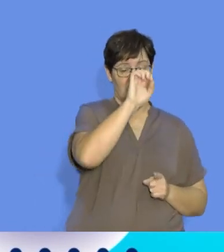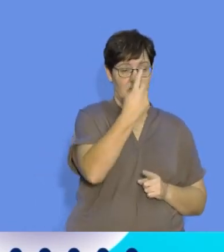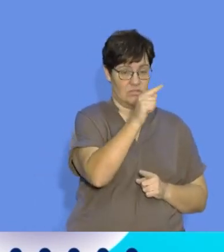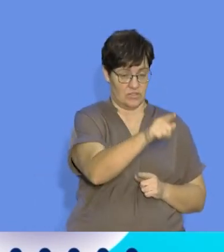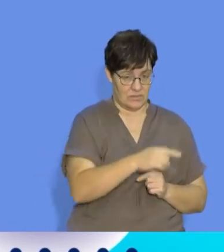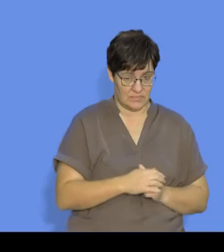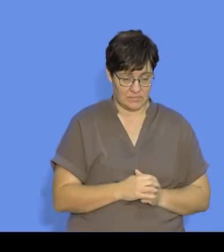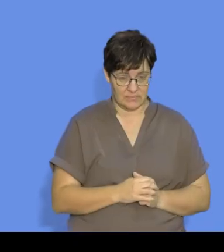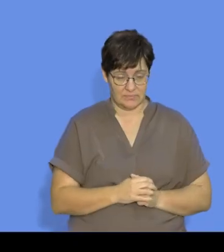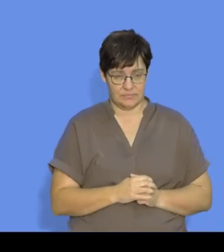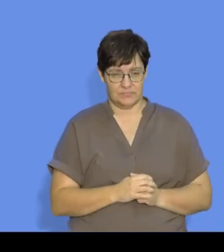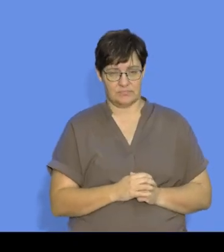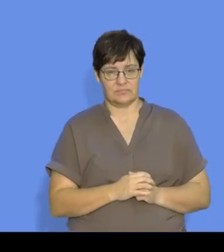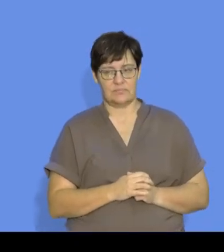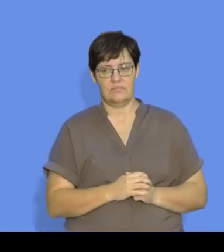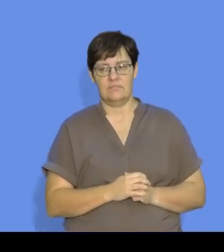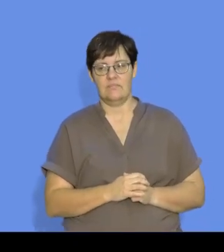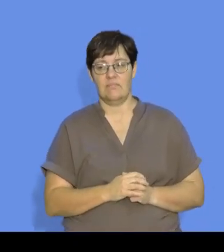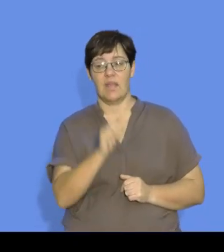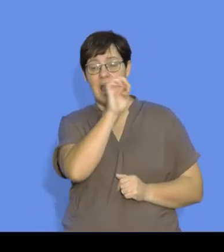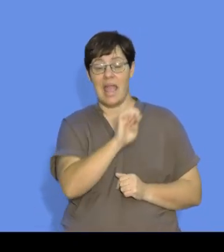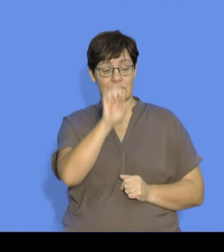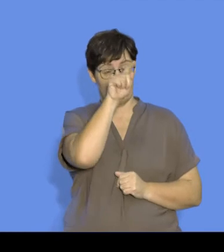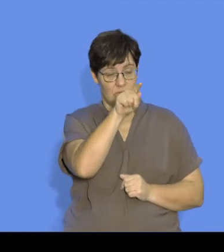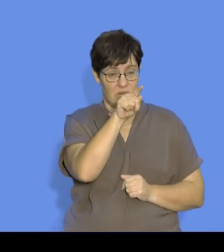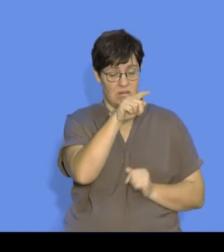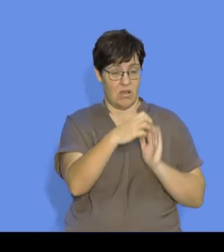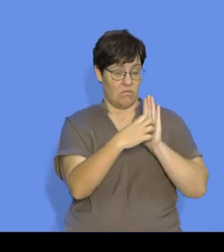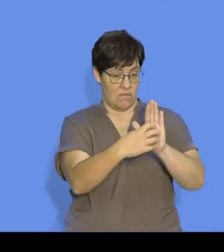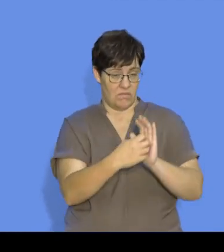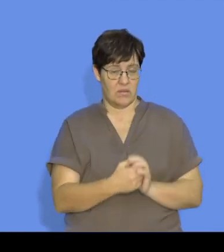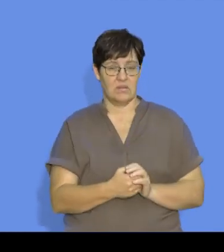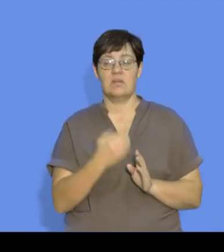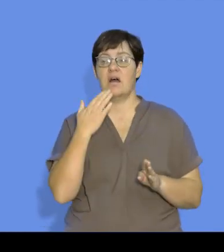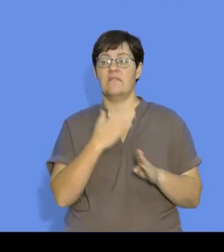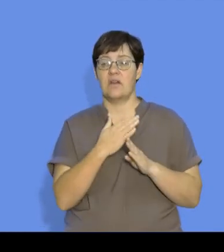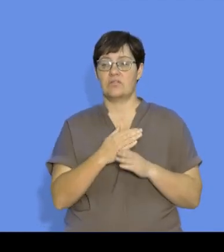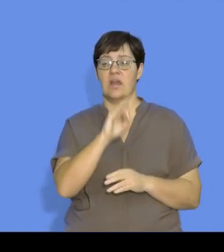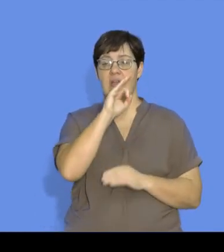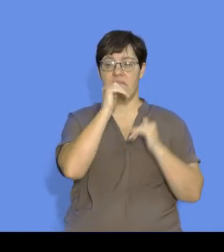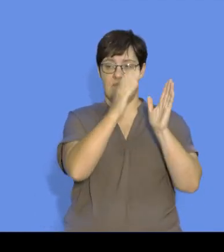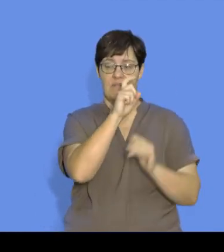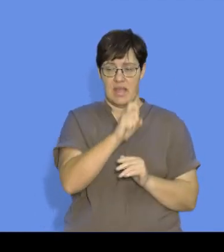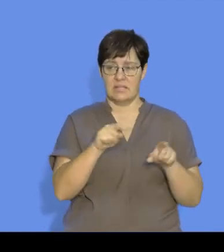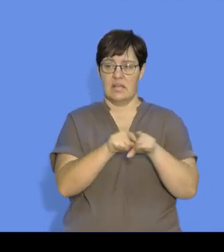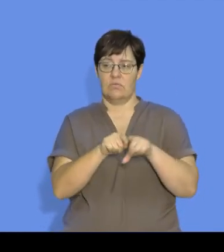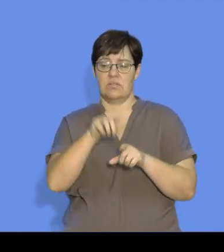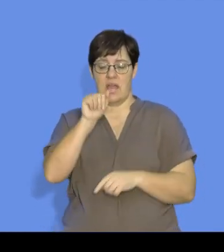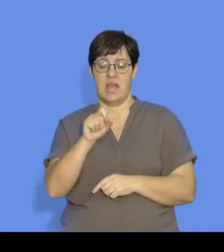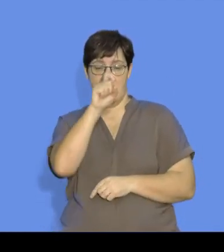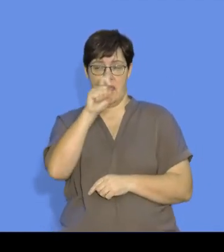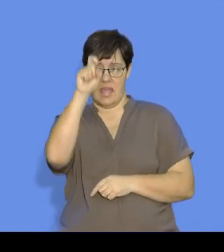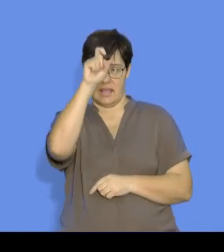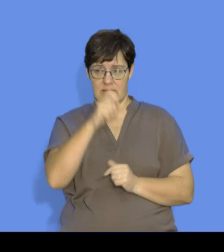first. Now, with the exponential graph, it says the functions f of x is equals to a to